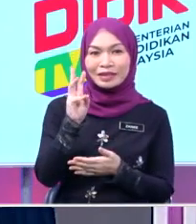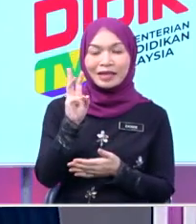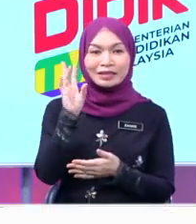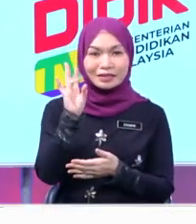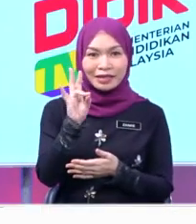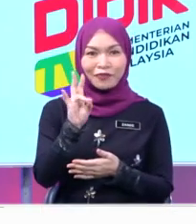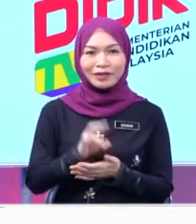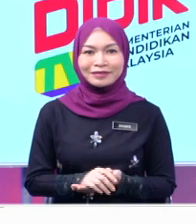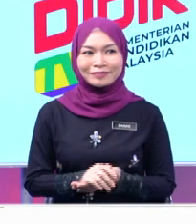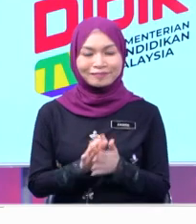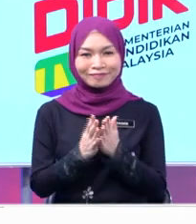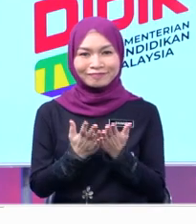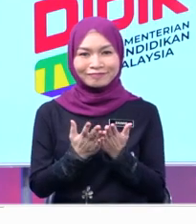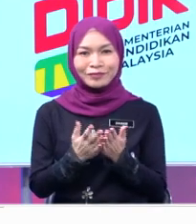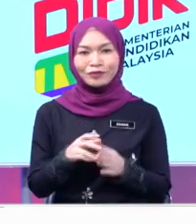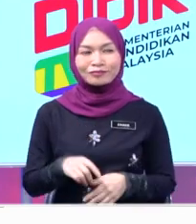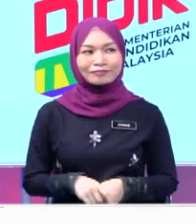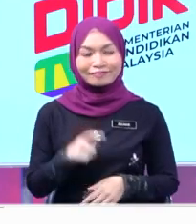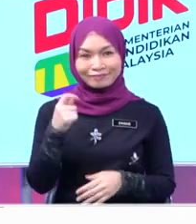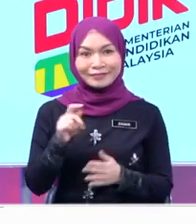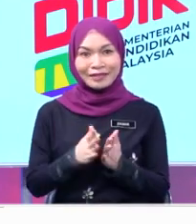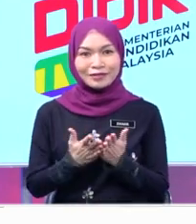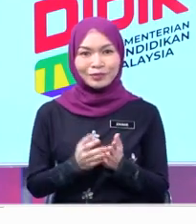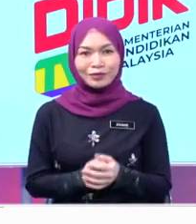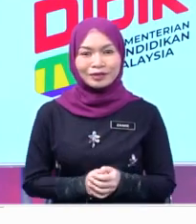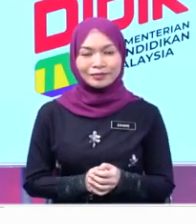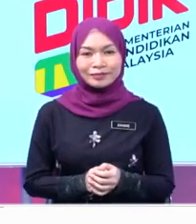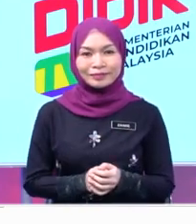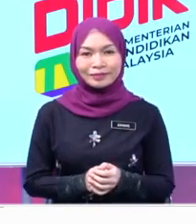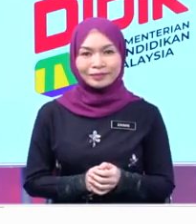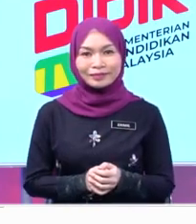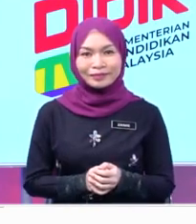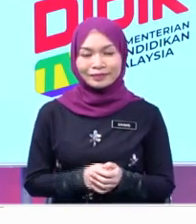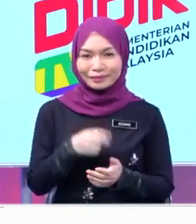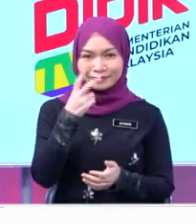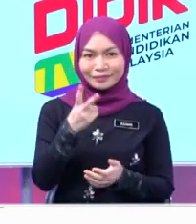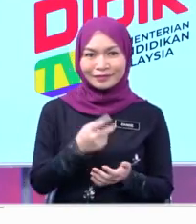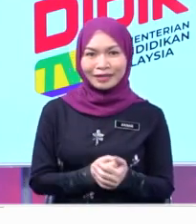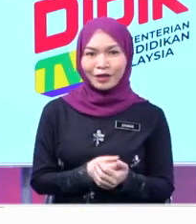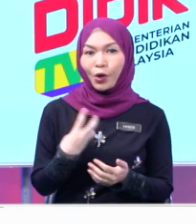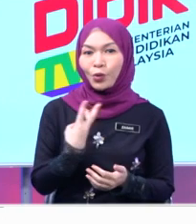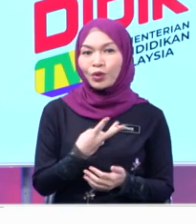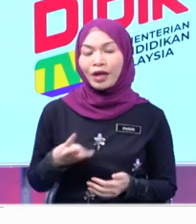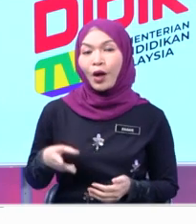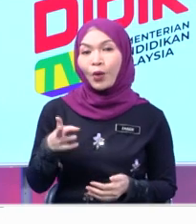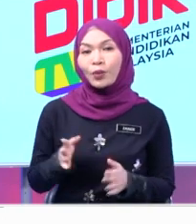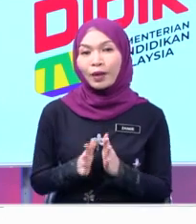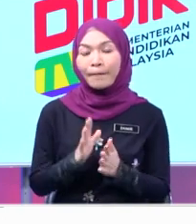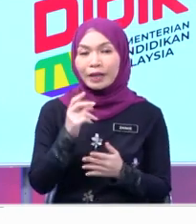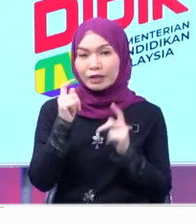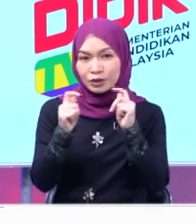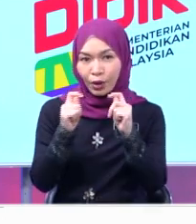question. Okay, so the situation has been set, which is you've been talking about the environment in